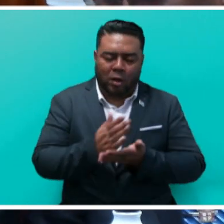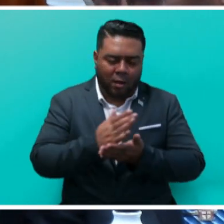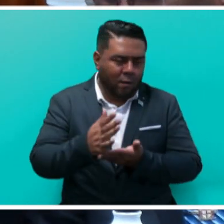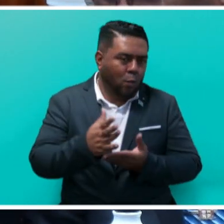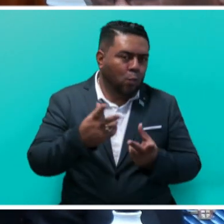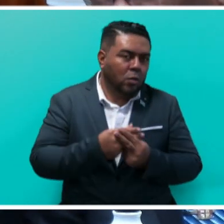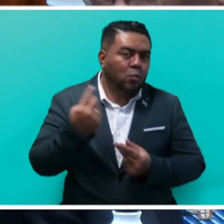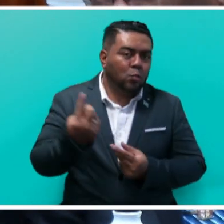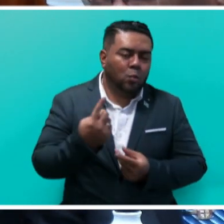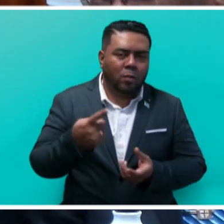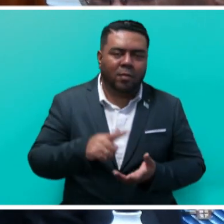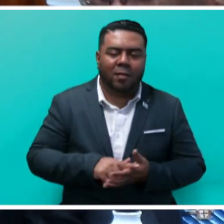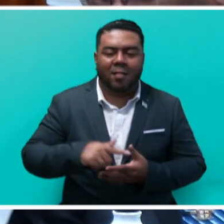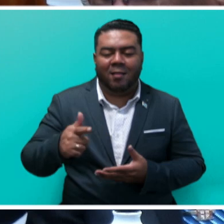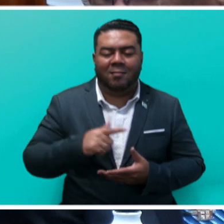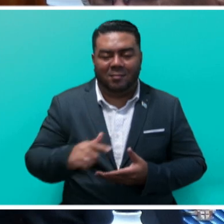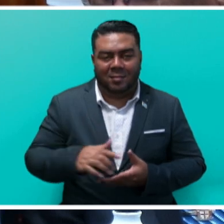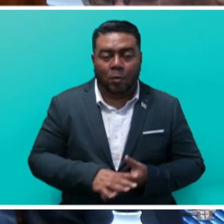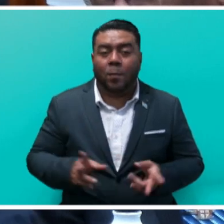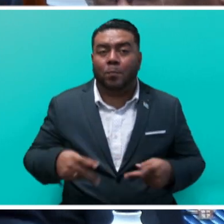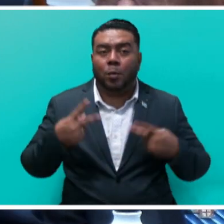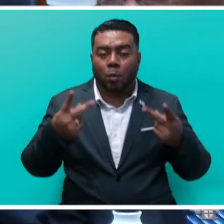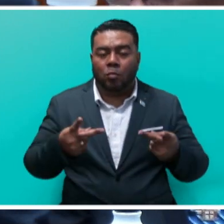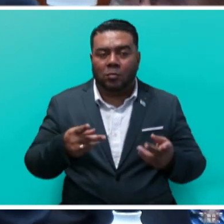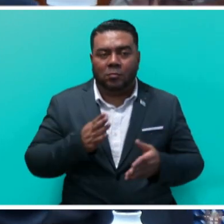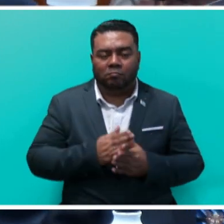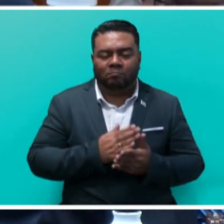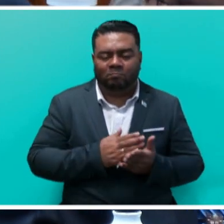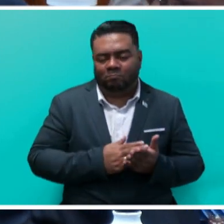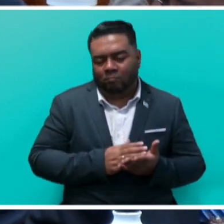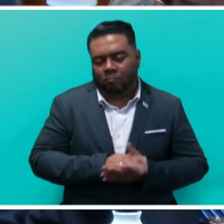potential financing. The RBF continues to promote further uptake among the remaining